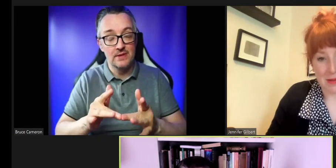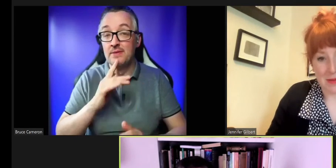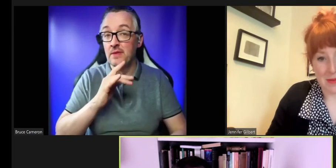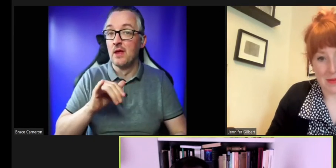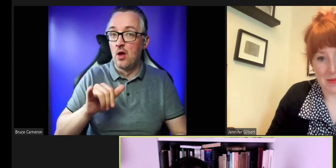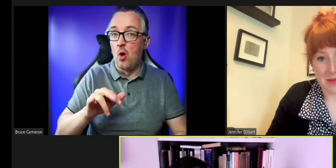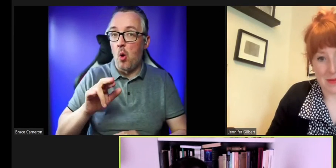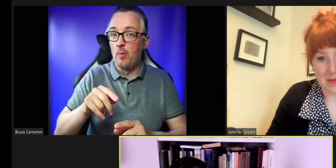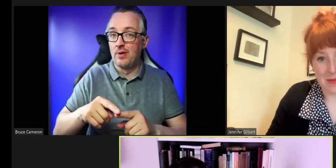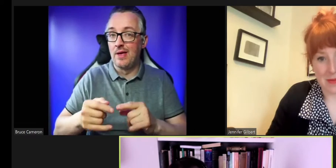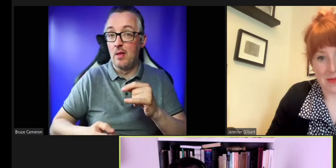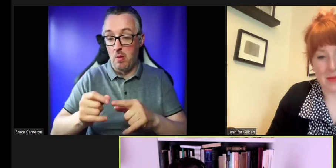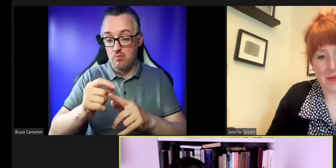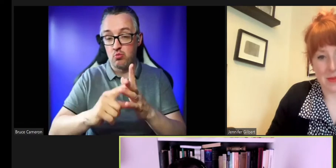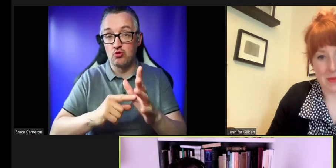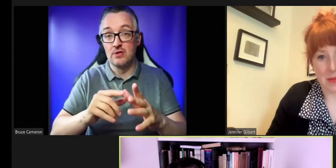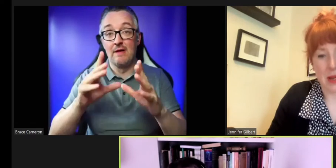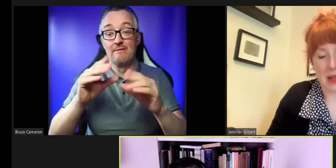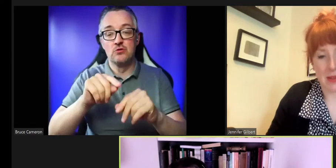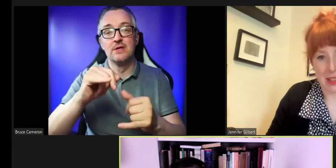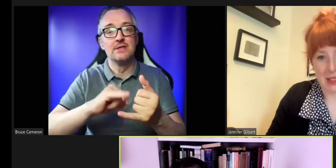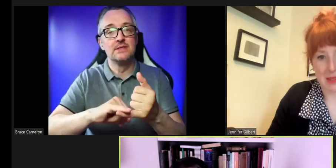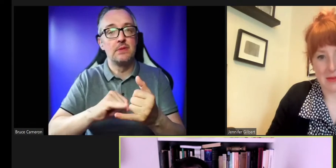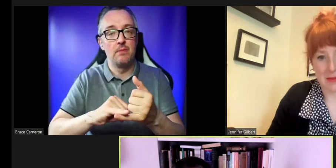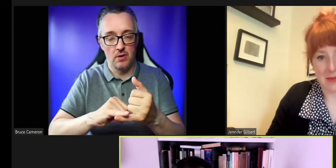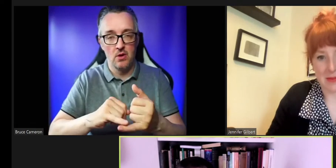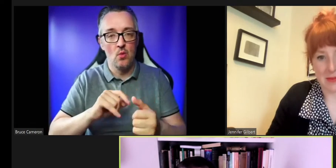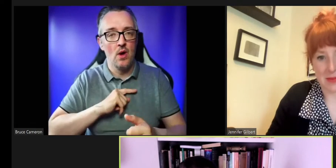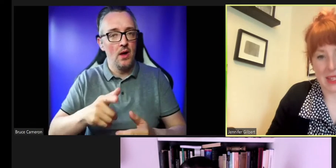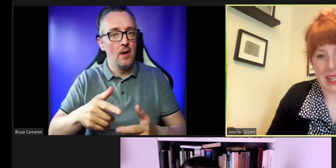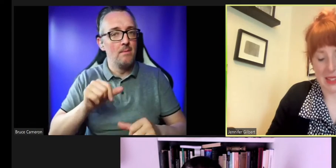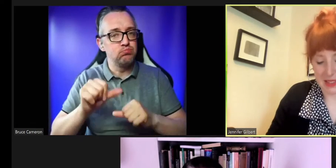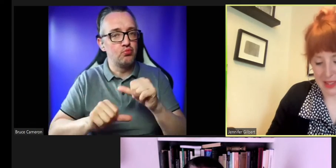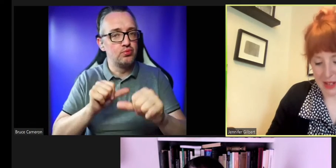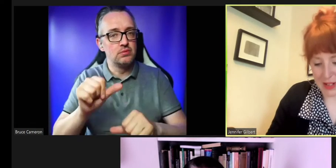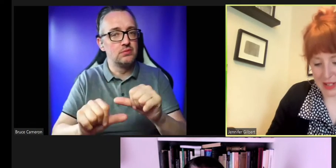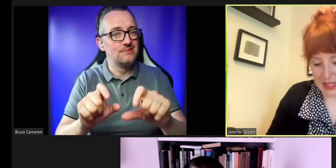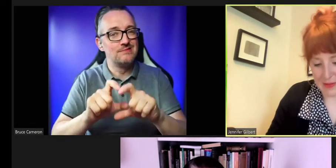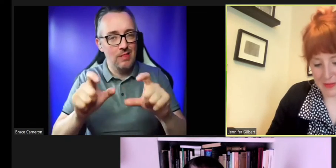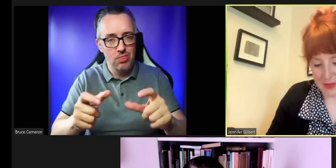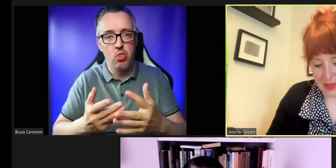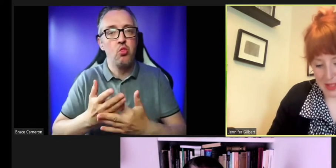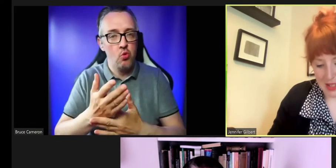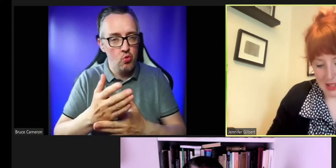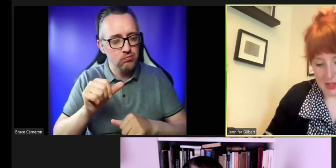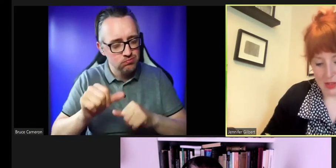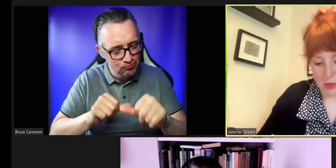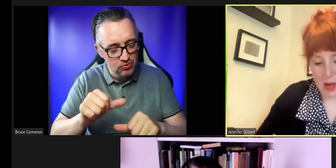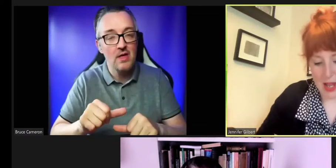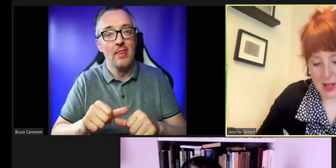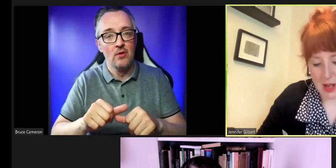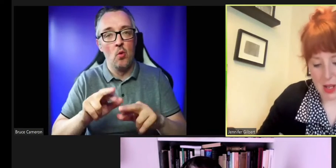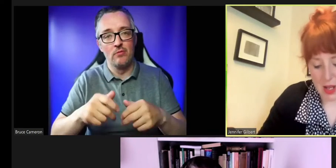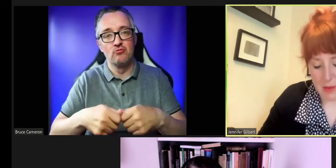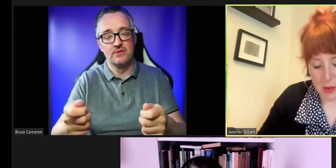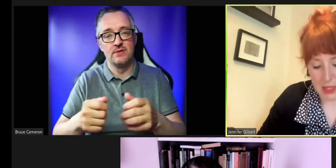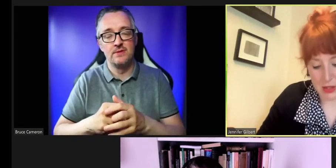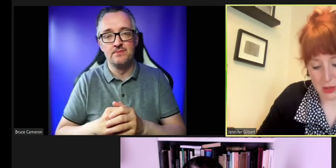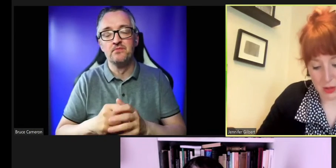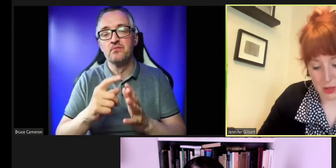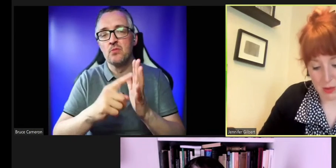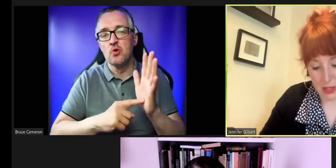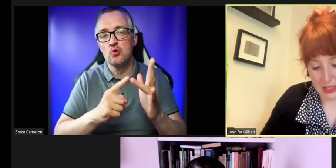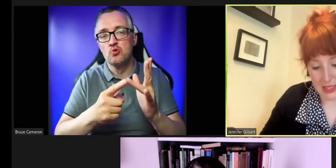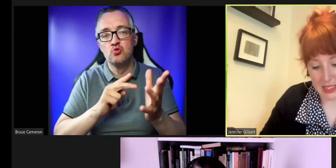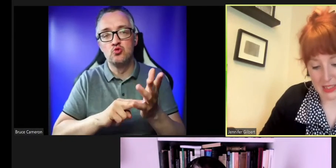out by the end of the project, which is September. It still has to go through a process, but yes, yeah, definitely. Yeah. So Joanne, who said